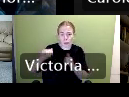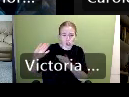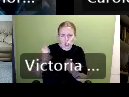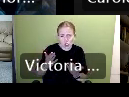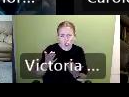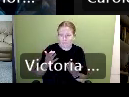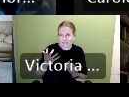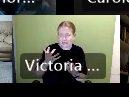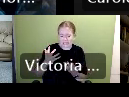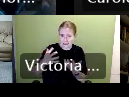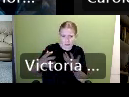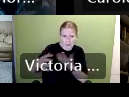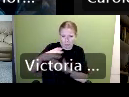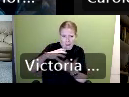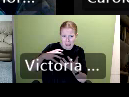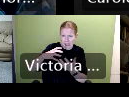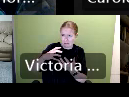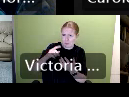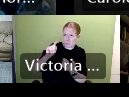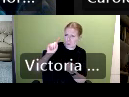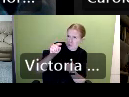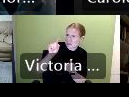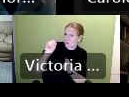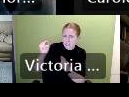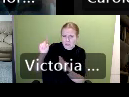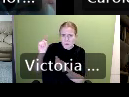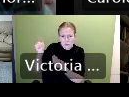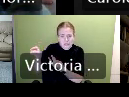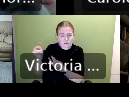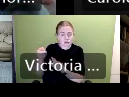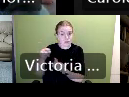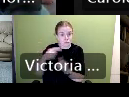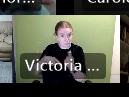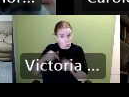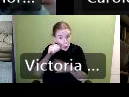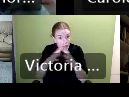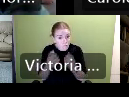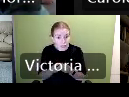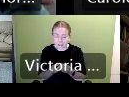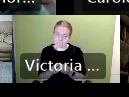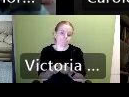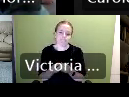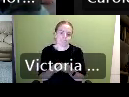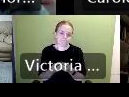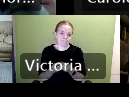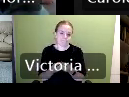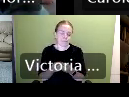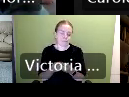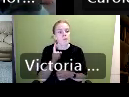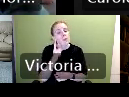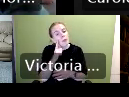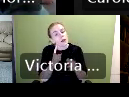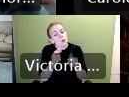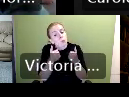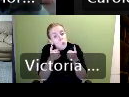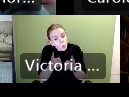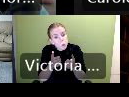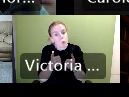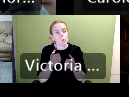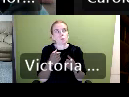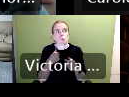and not everybody knows about everything. And so just understanding what prevention programs are out there is one of our